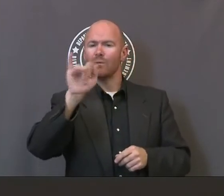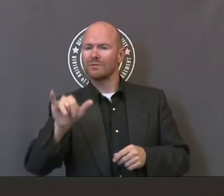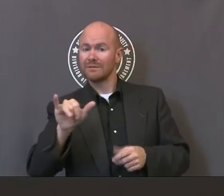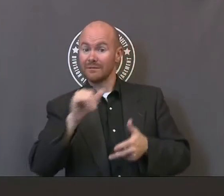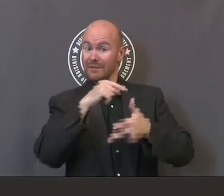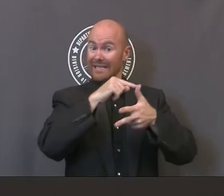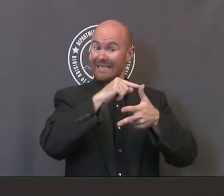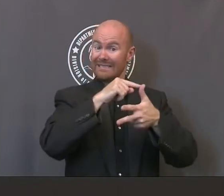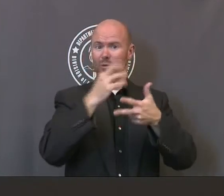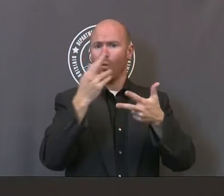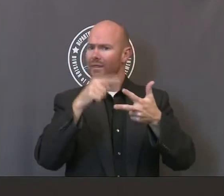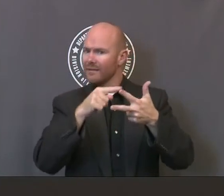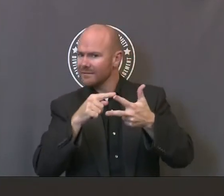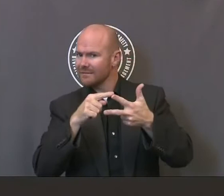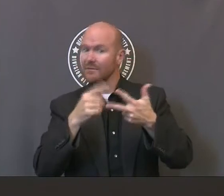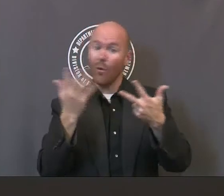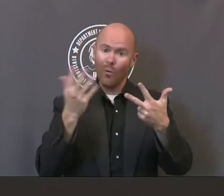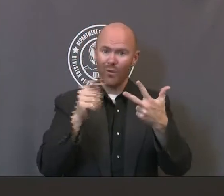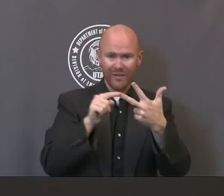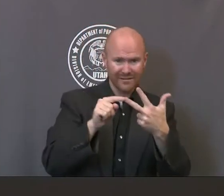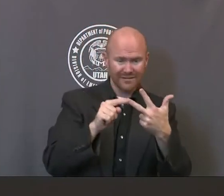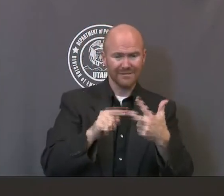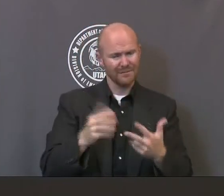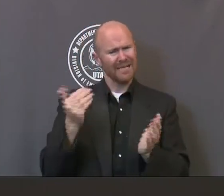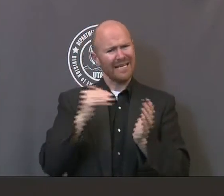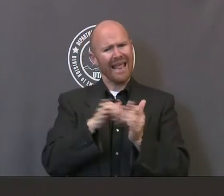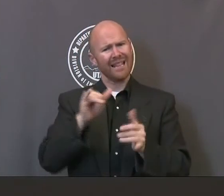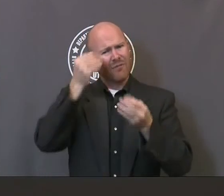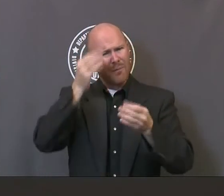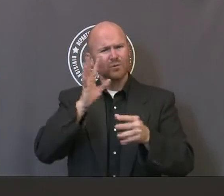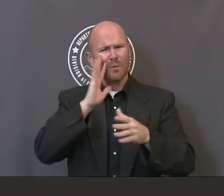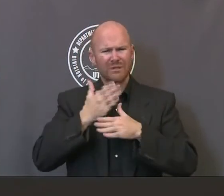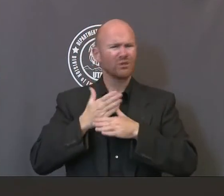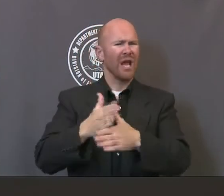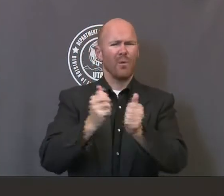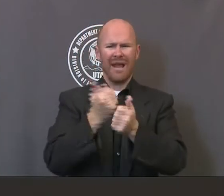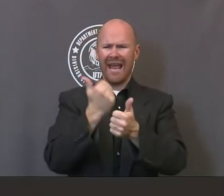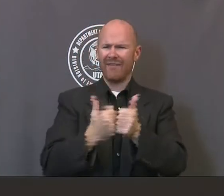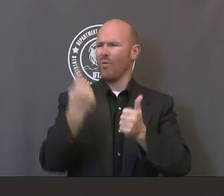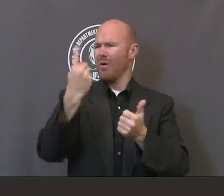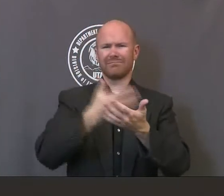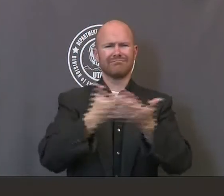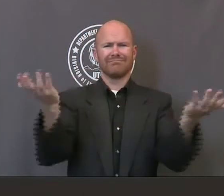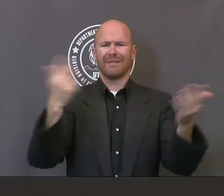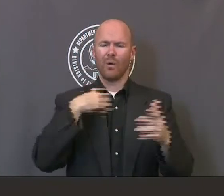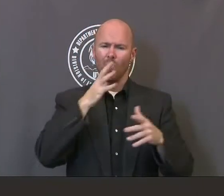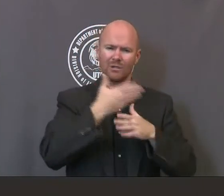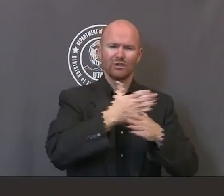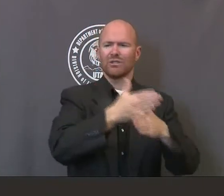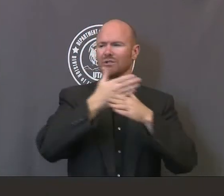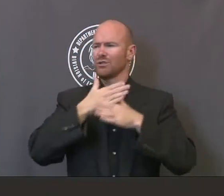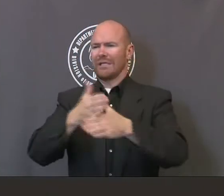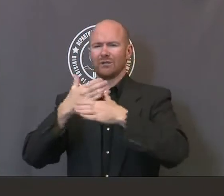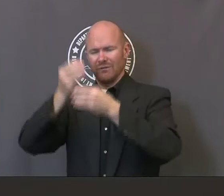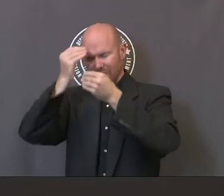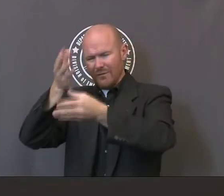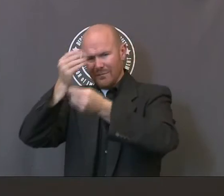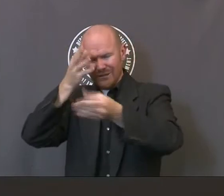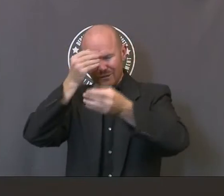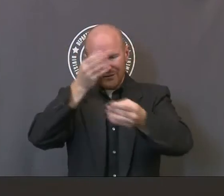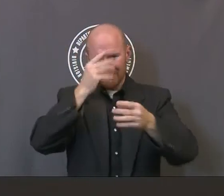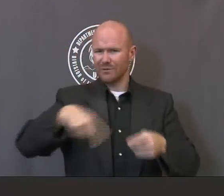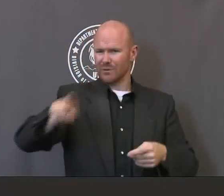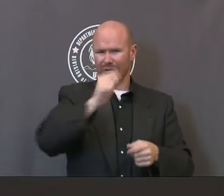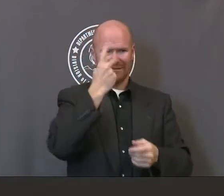Director Saunders represented, that this is going to be pushed to everybody. So it's all going to be very clear, how counties are in certain jurisdictions.